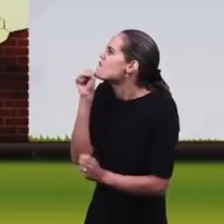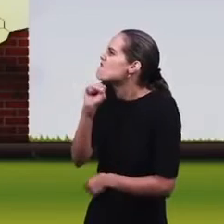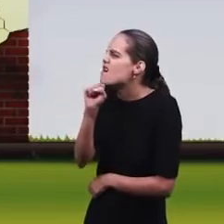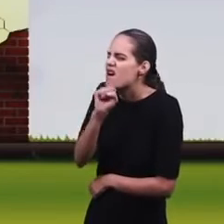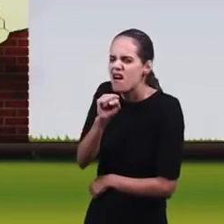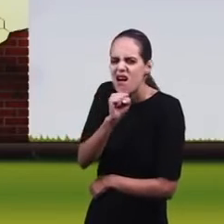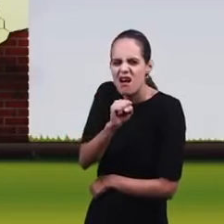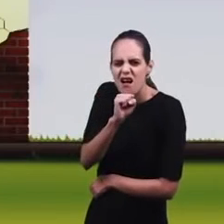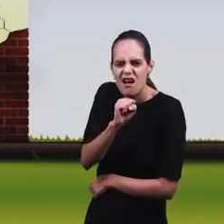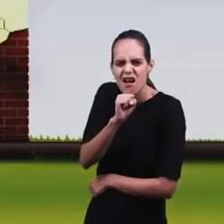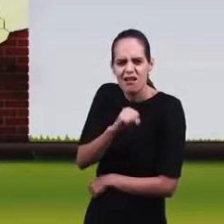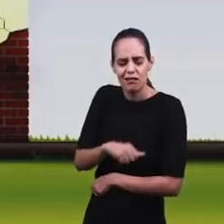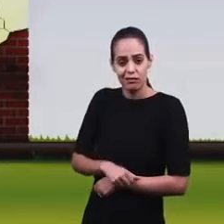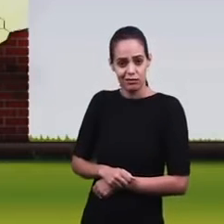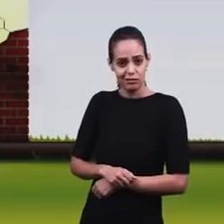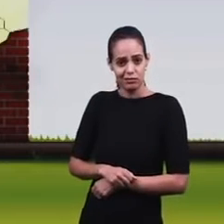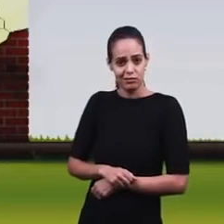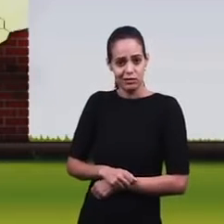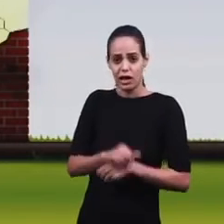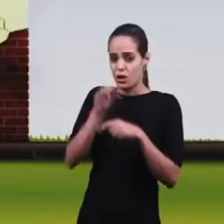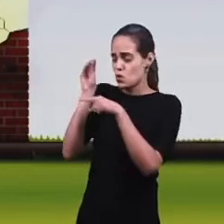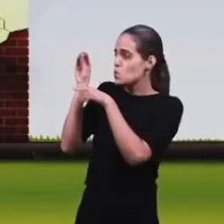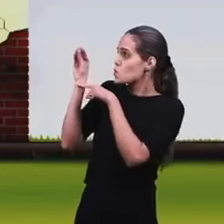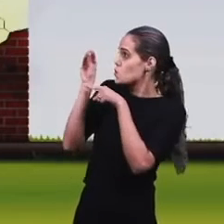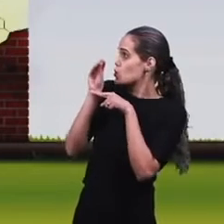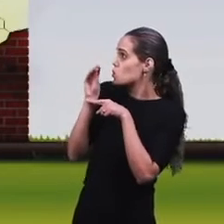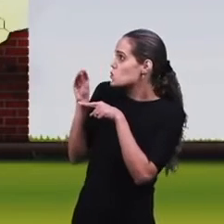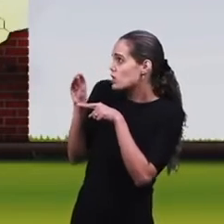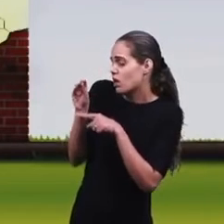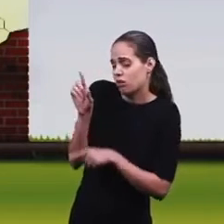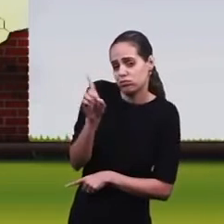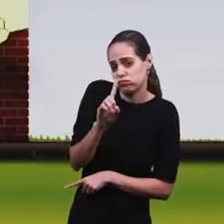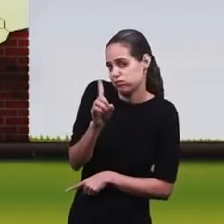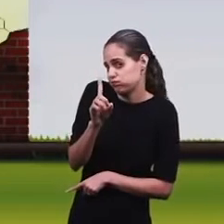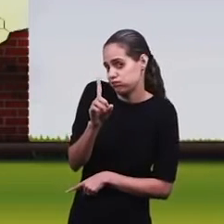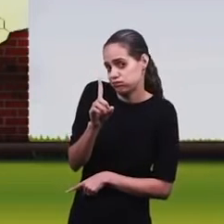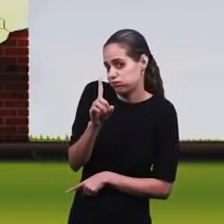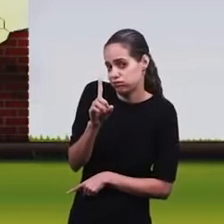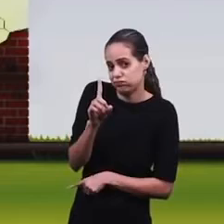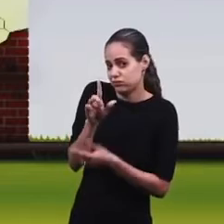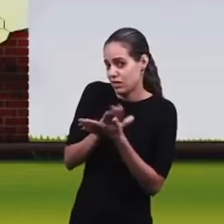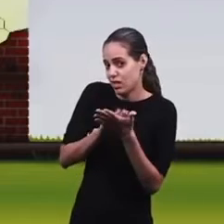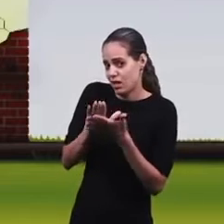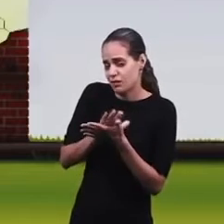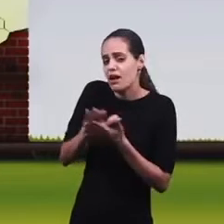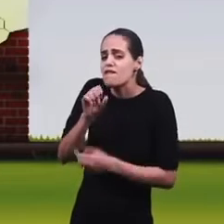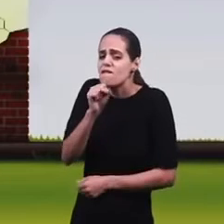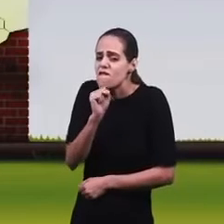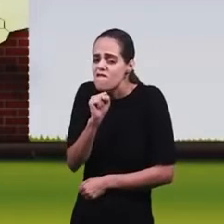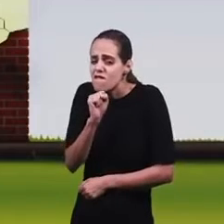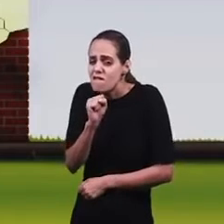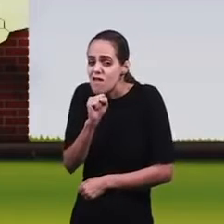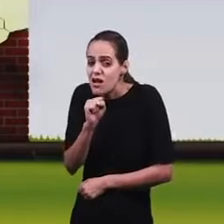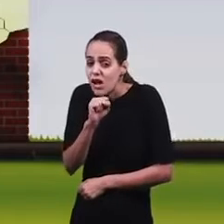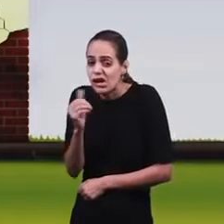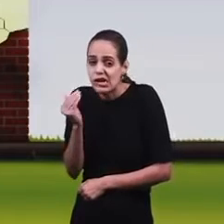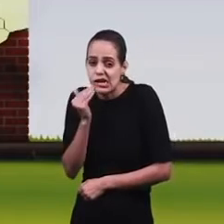This house did not receive the necessary care and it became really old. But one